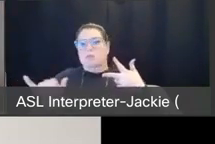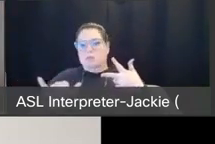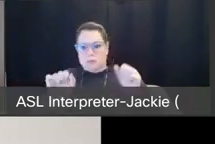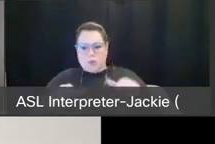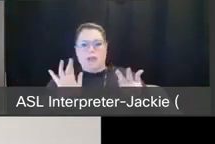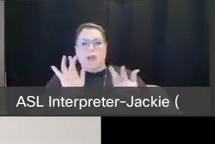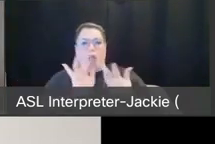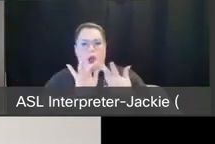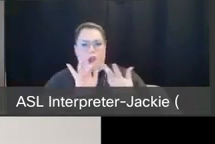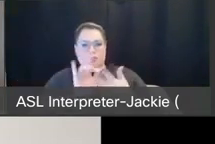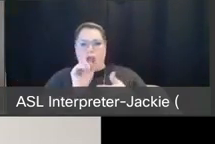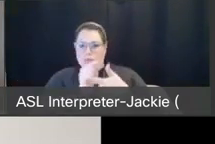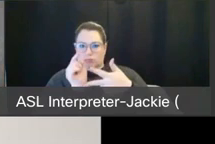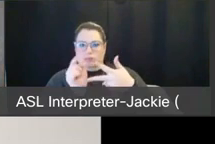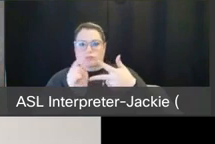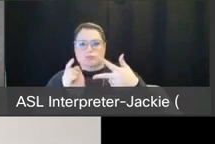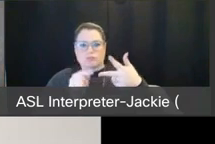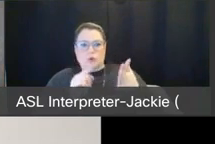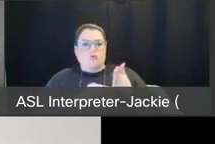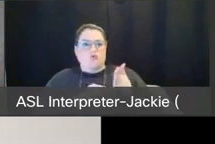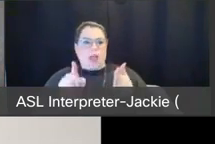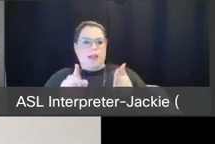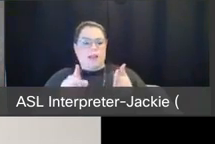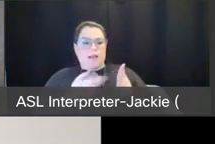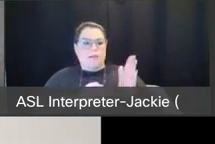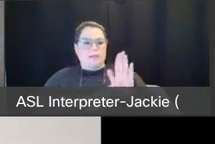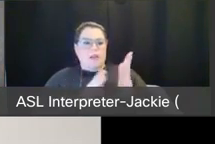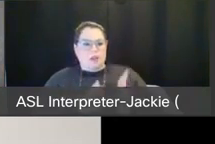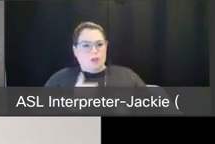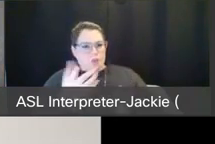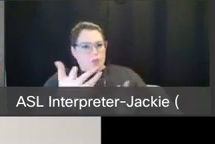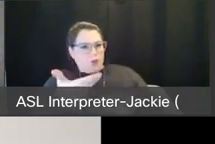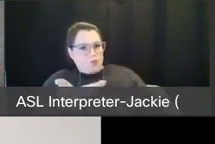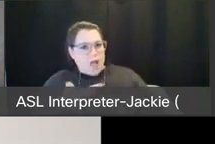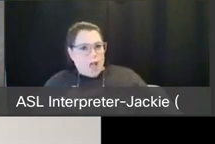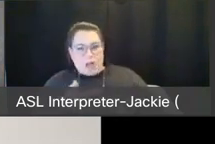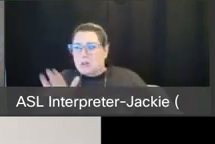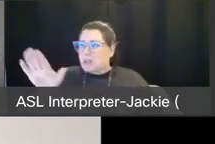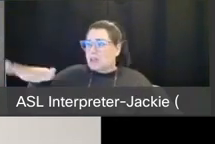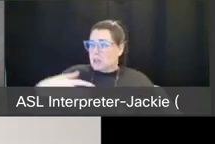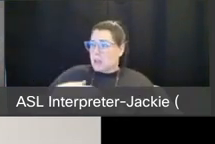office and their Consumer Protection Division and say, what's the complaint history